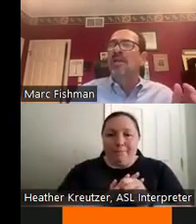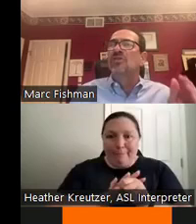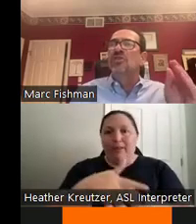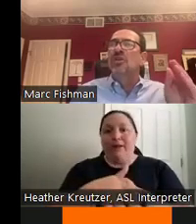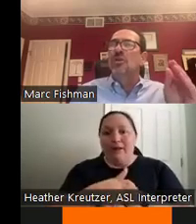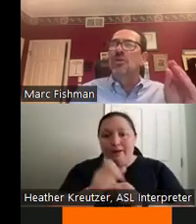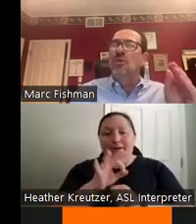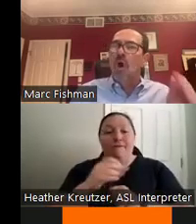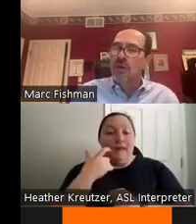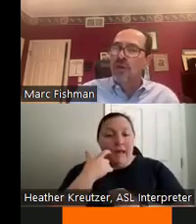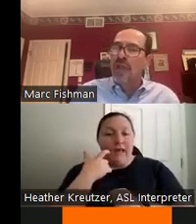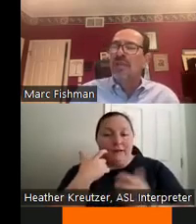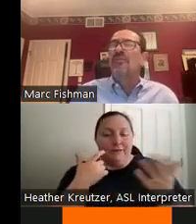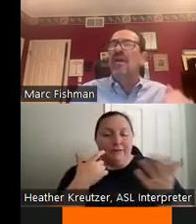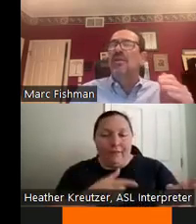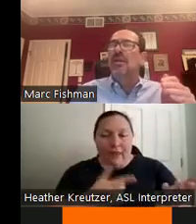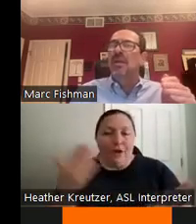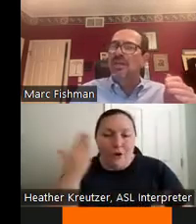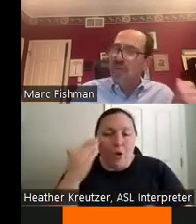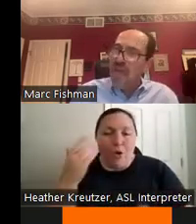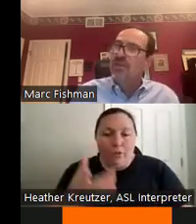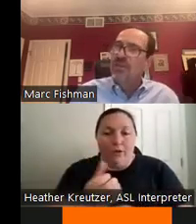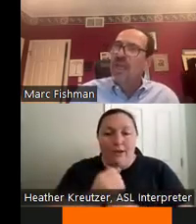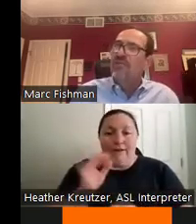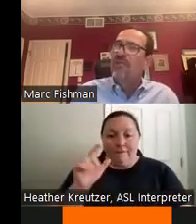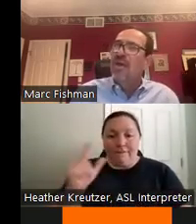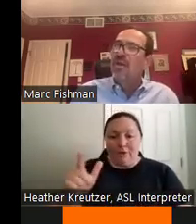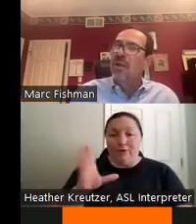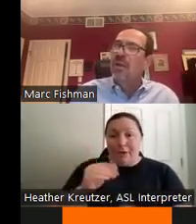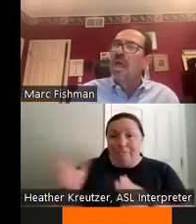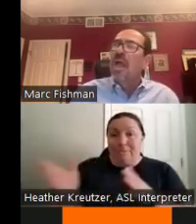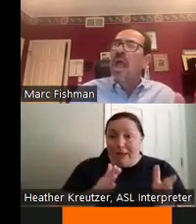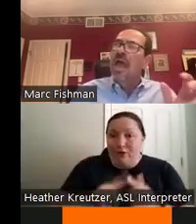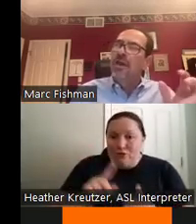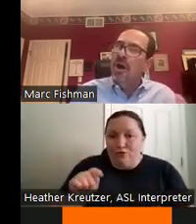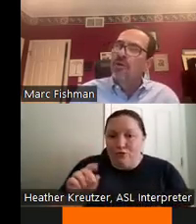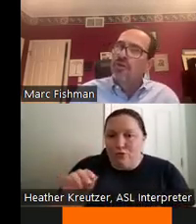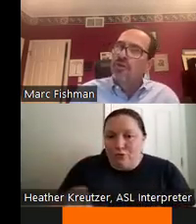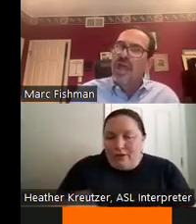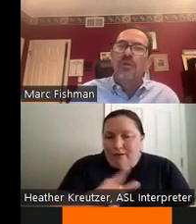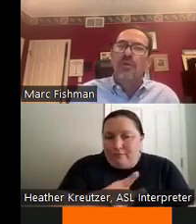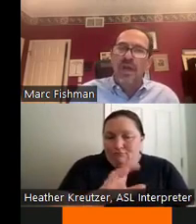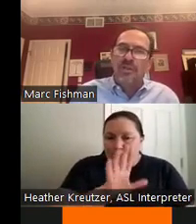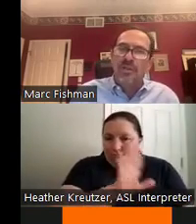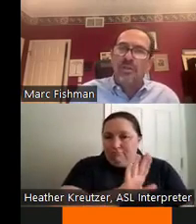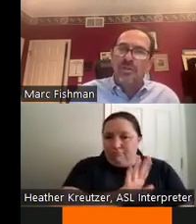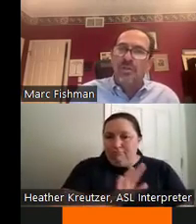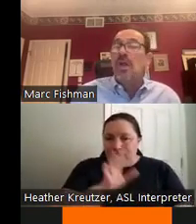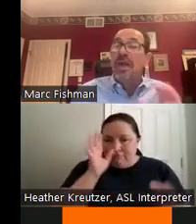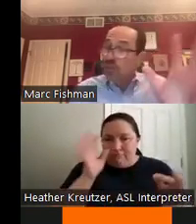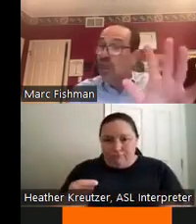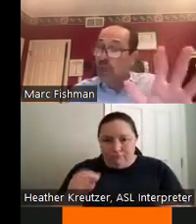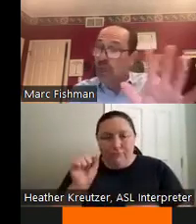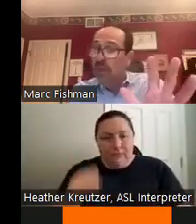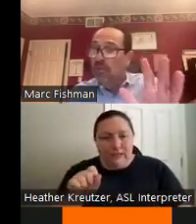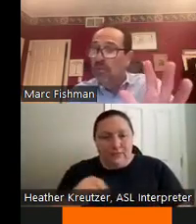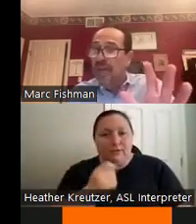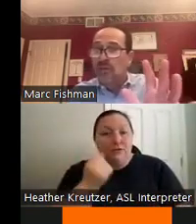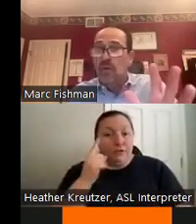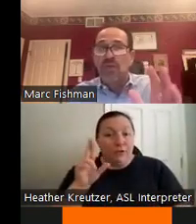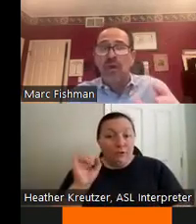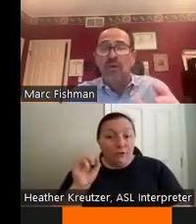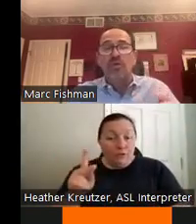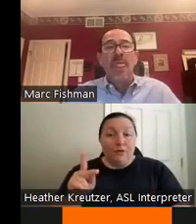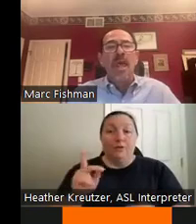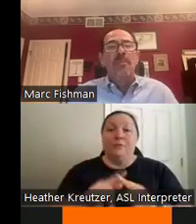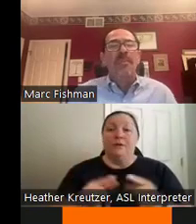opioid addicts know they're getting fentanyl, intend to get fentanyl, and understand the risks, and still